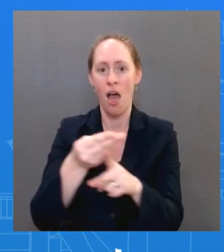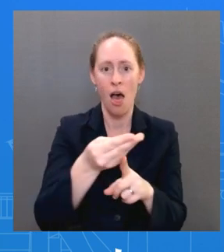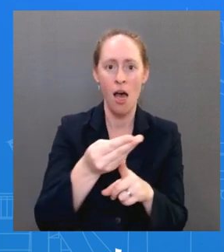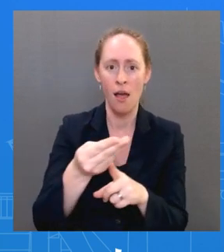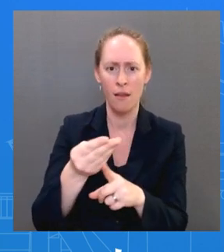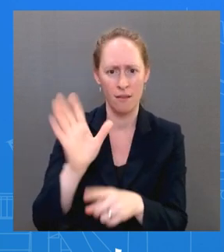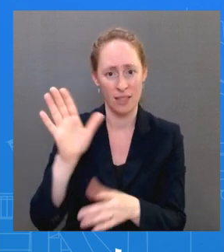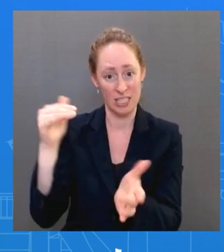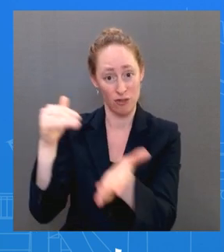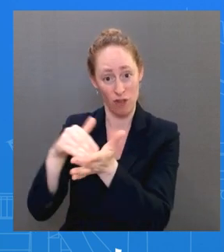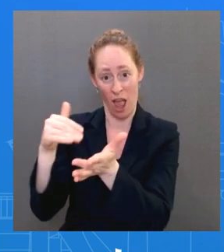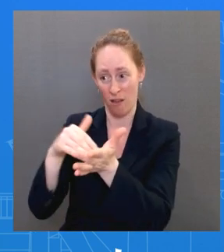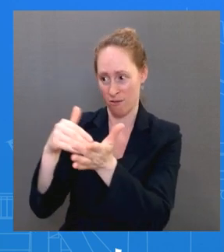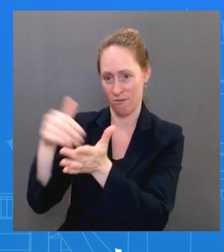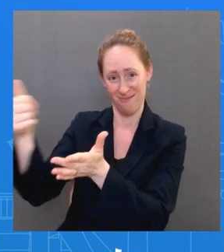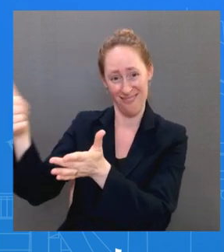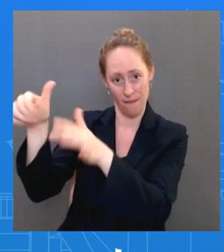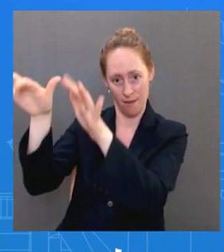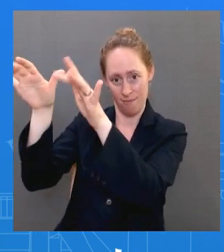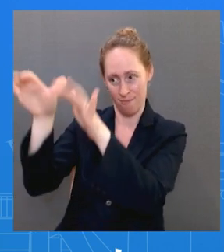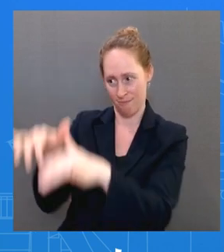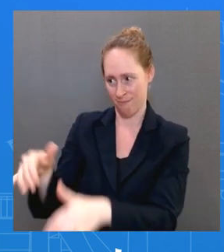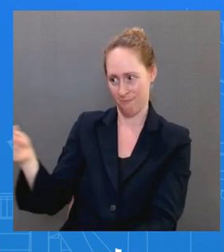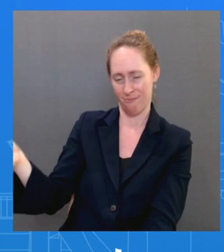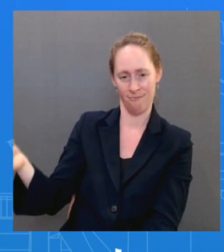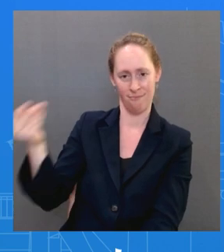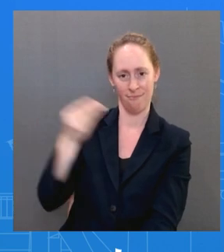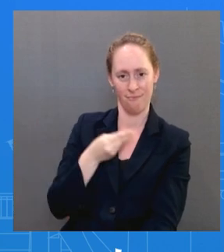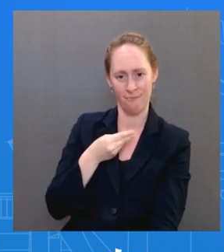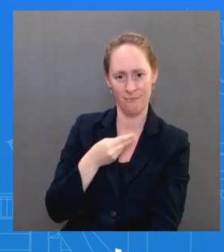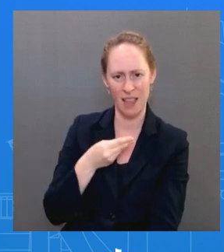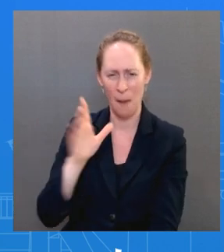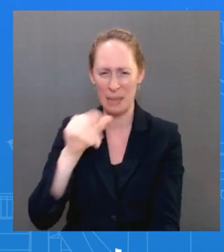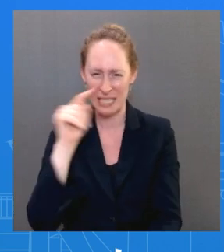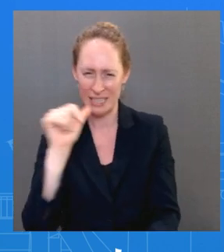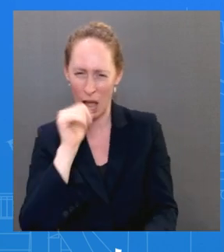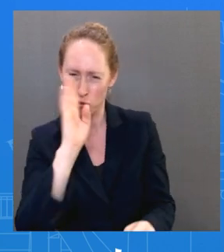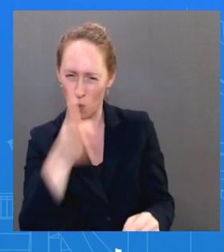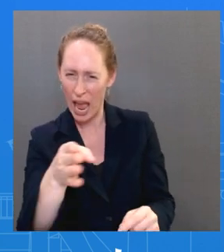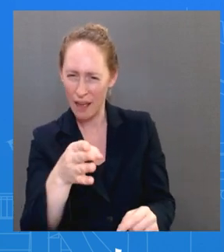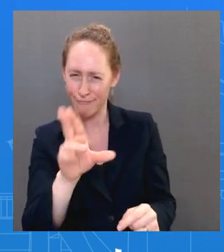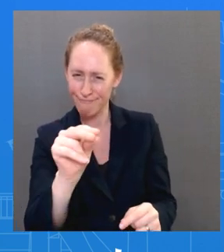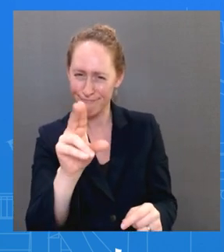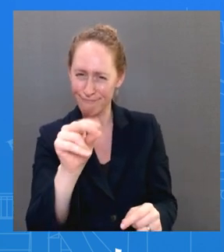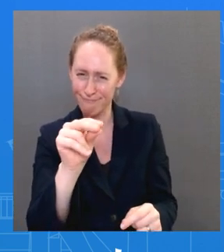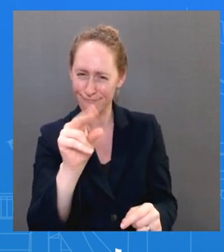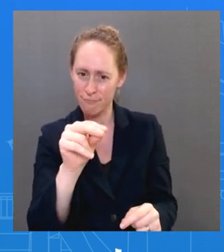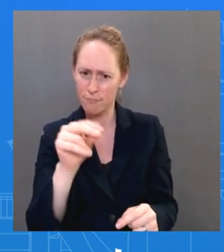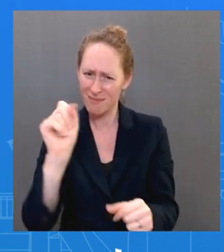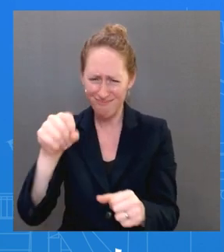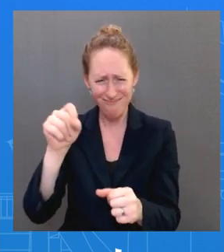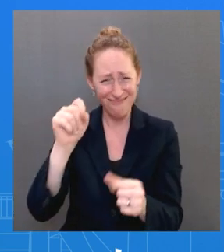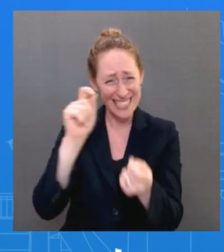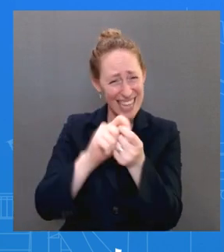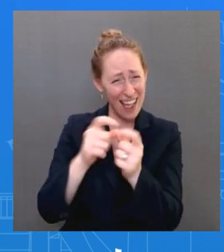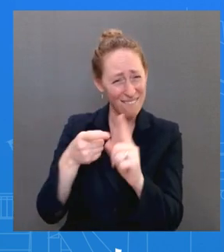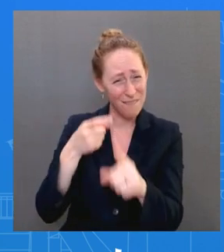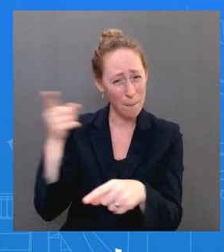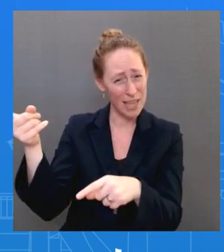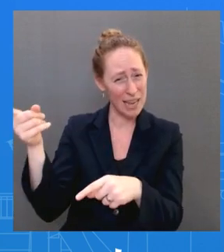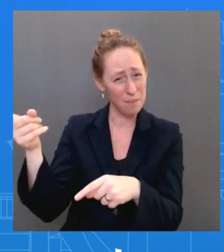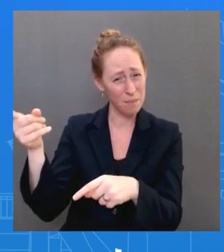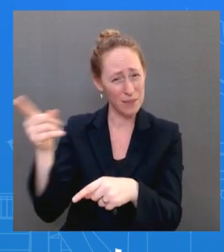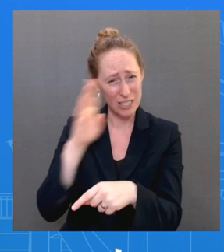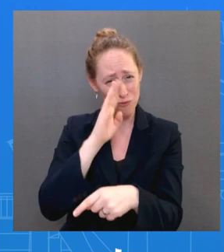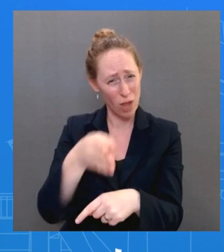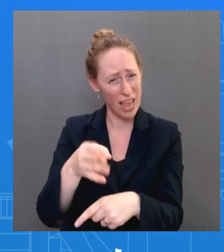mean, that is hearing directly from, in his words, in his words, you are hearing directly from Dr.